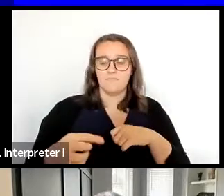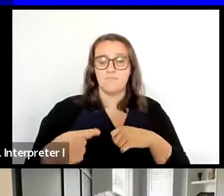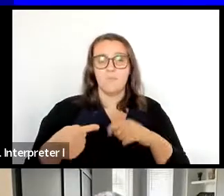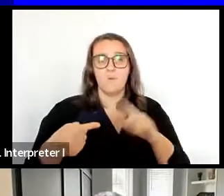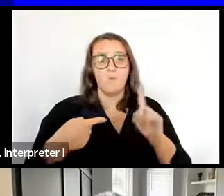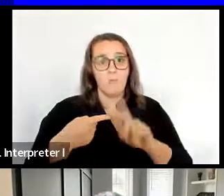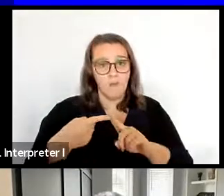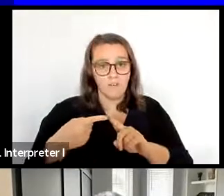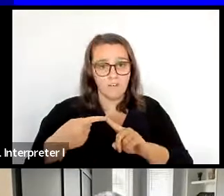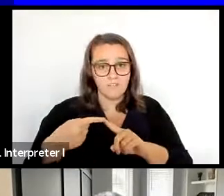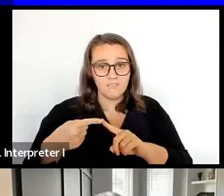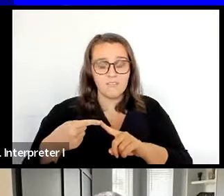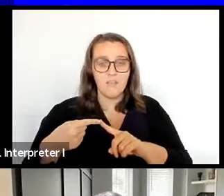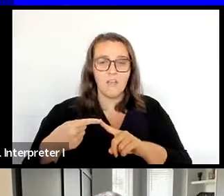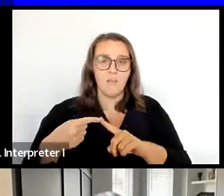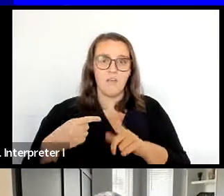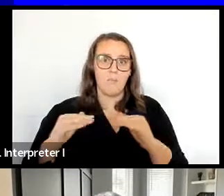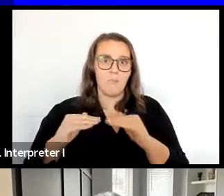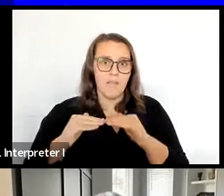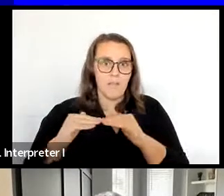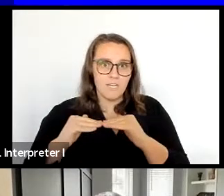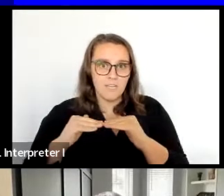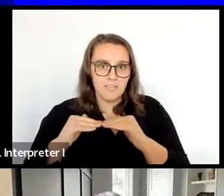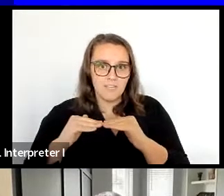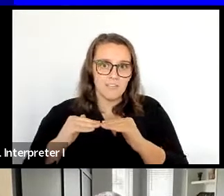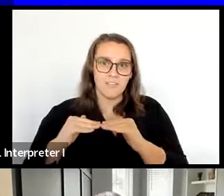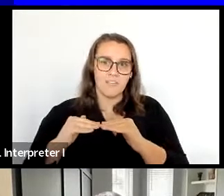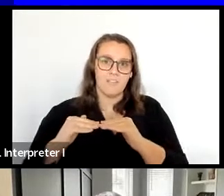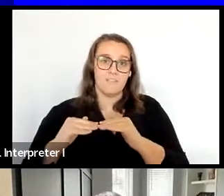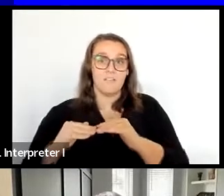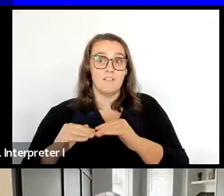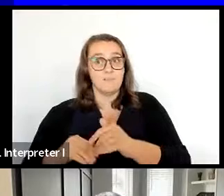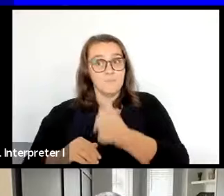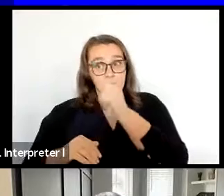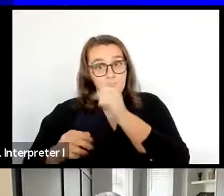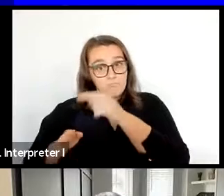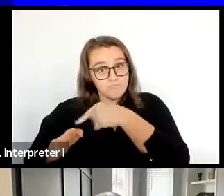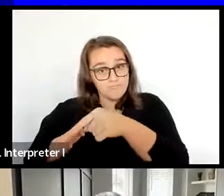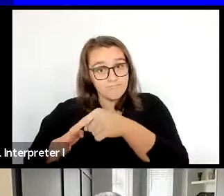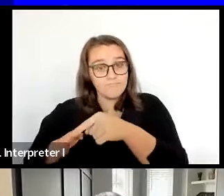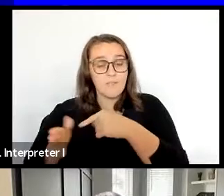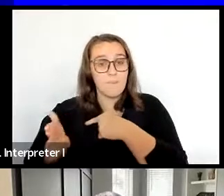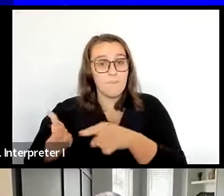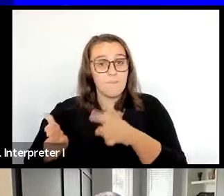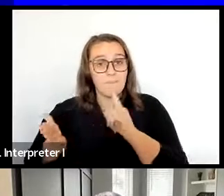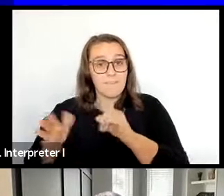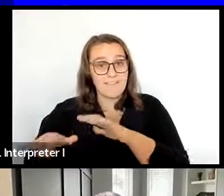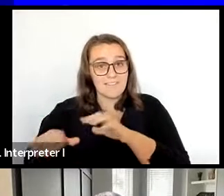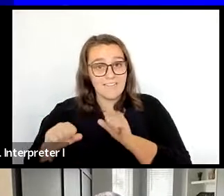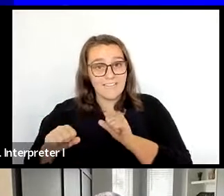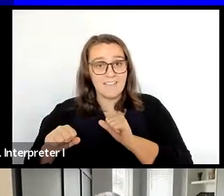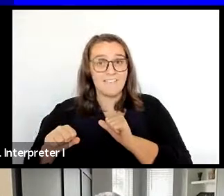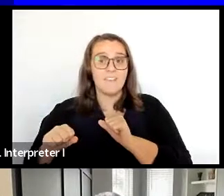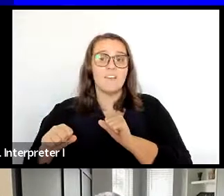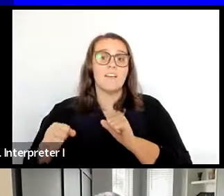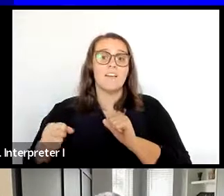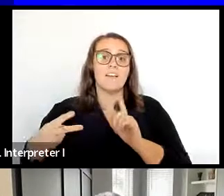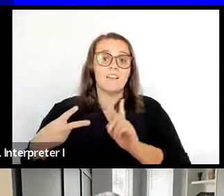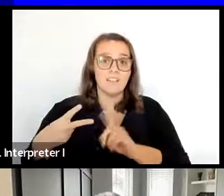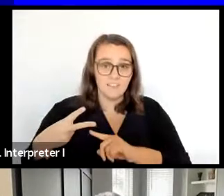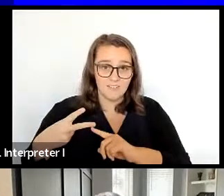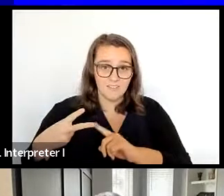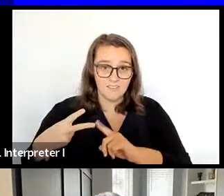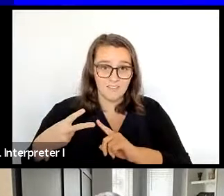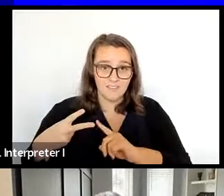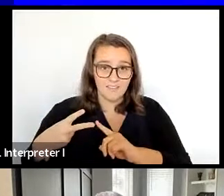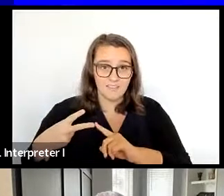between what we're doing in the private sector paid leave space, but also to make the